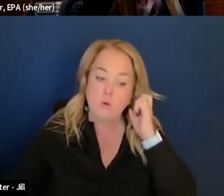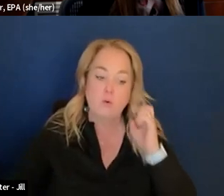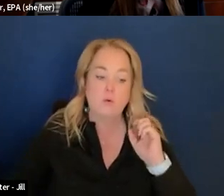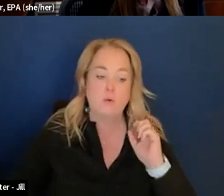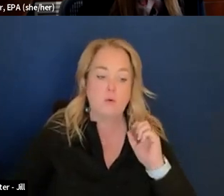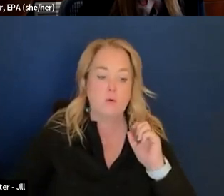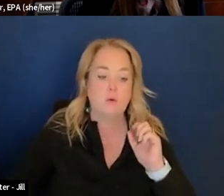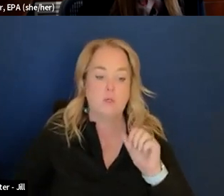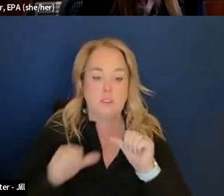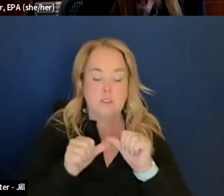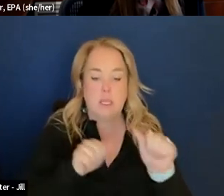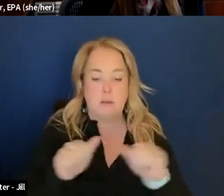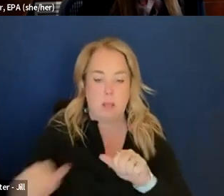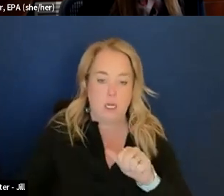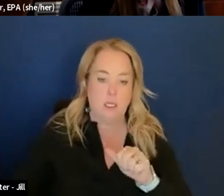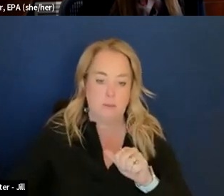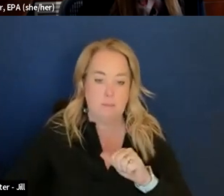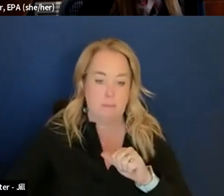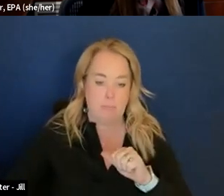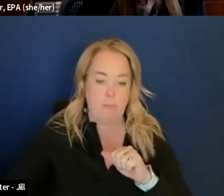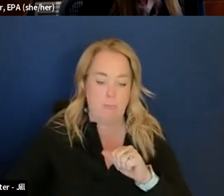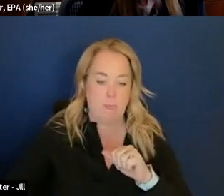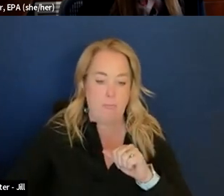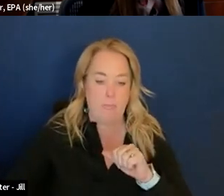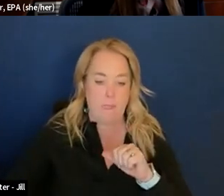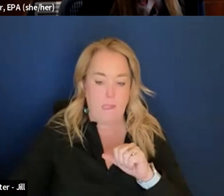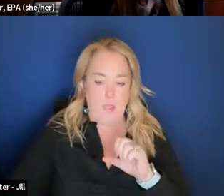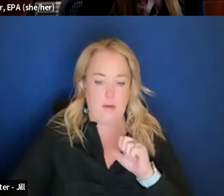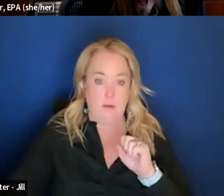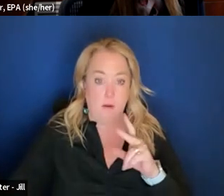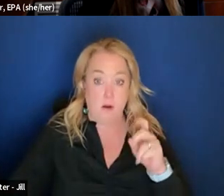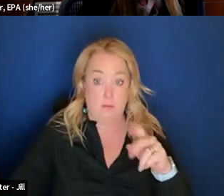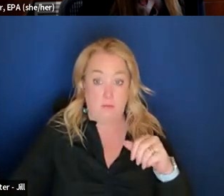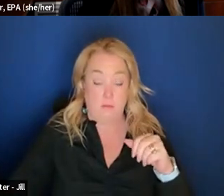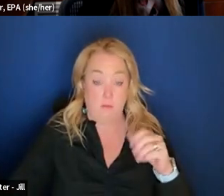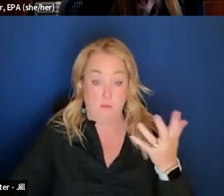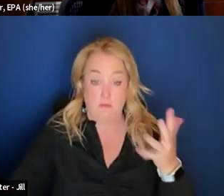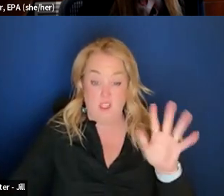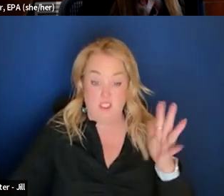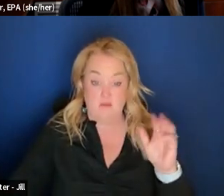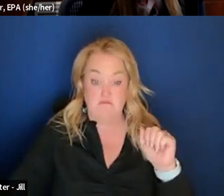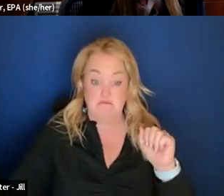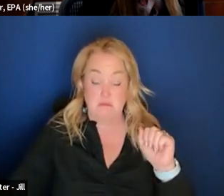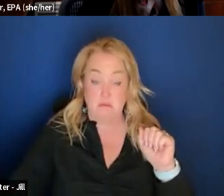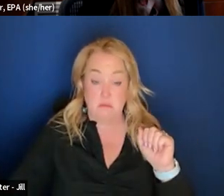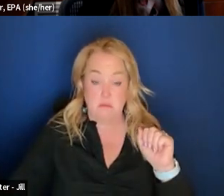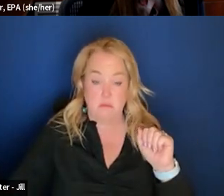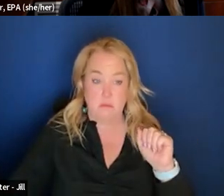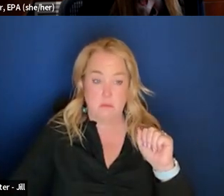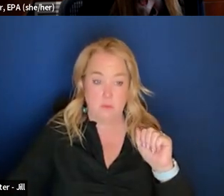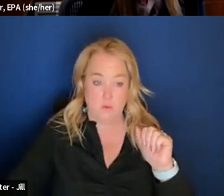sustainability scorecard, which I know is out there. I just haven't looked at it in a while, but I think that's all we have then.